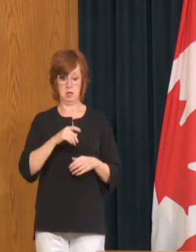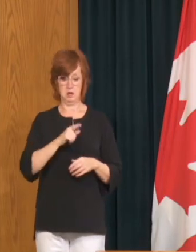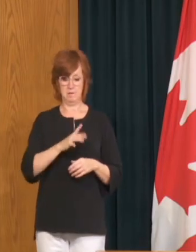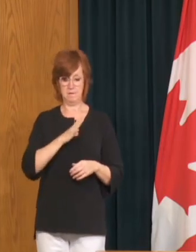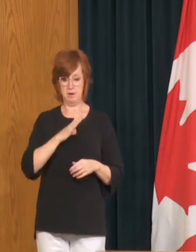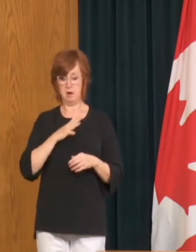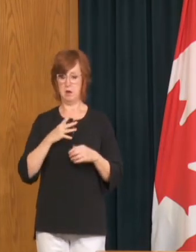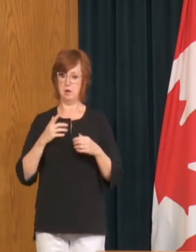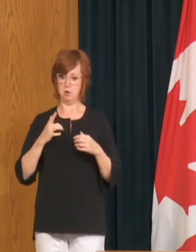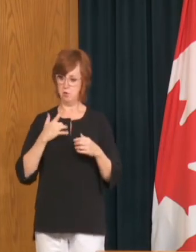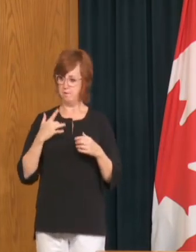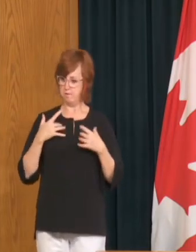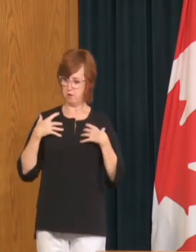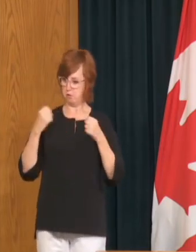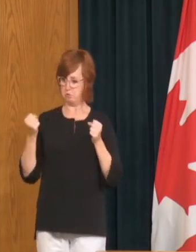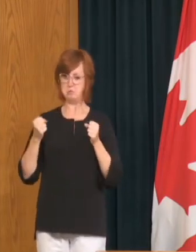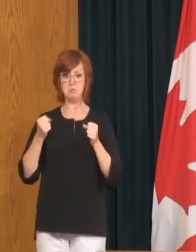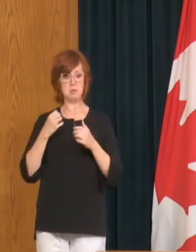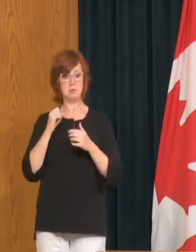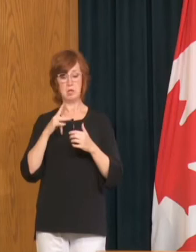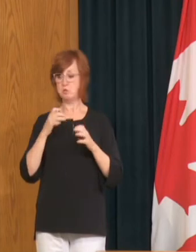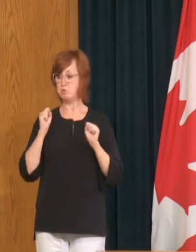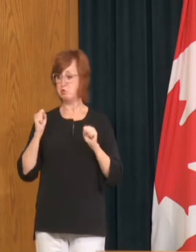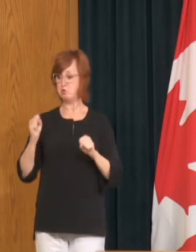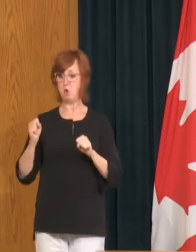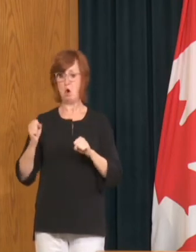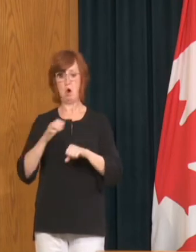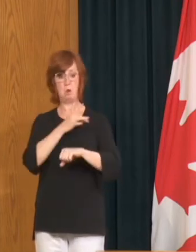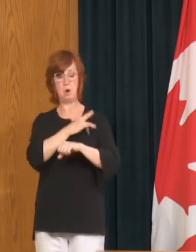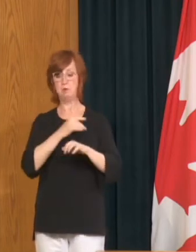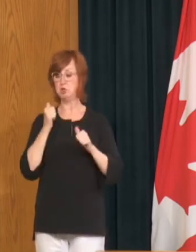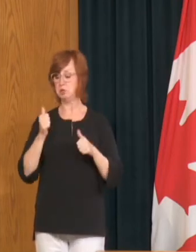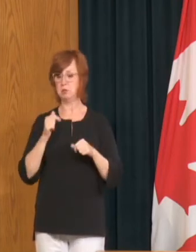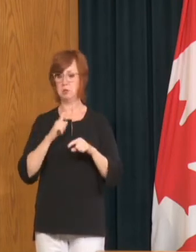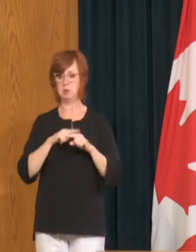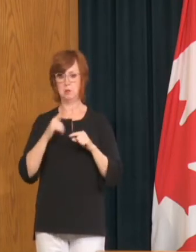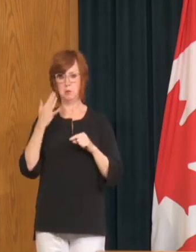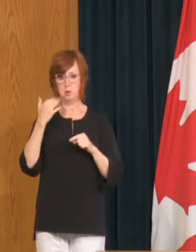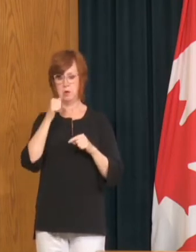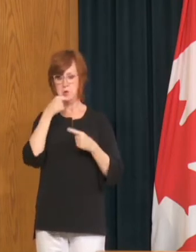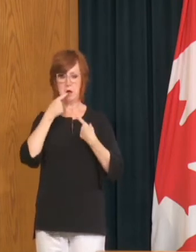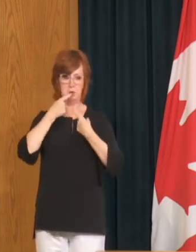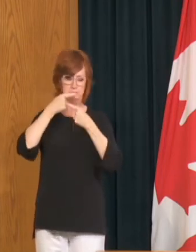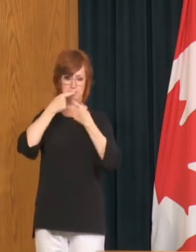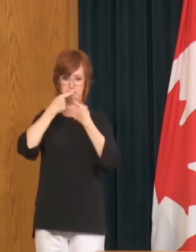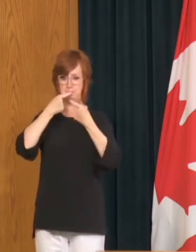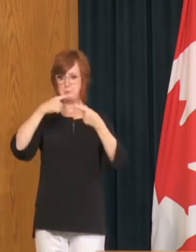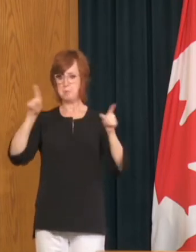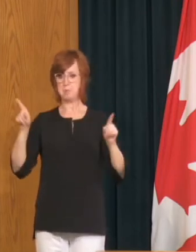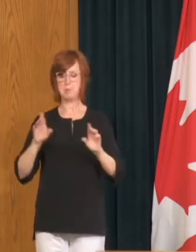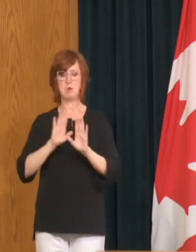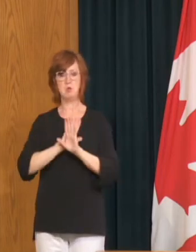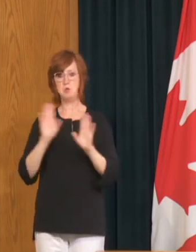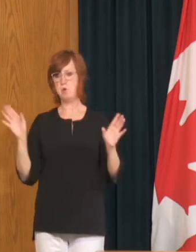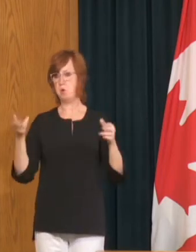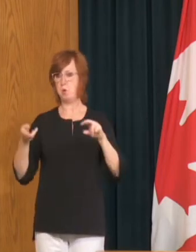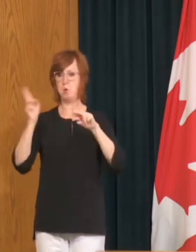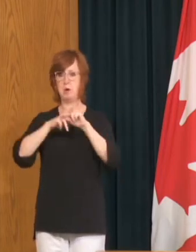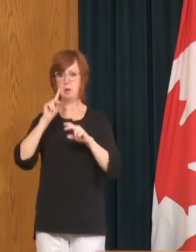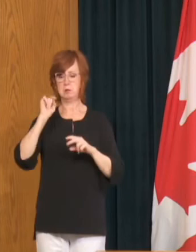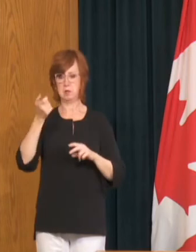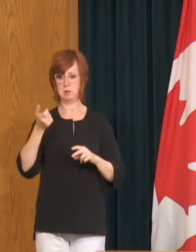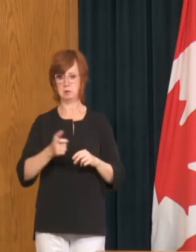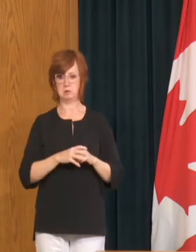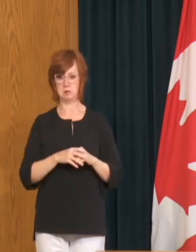if you are confident Saskatchewan can recover, why don't you just rule out raising taxes instead of kind of dancing around it with the intent?